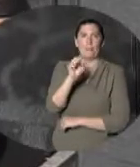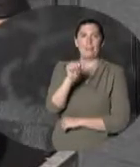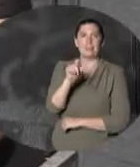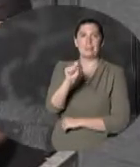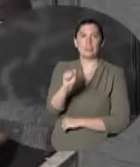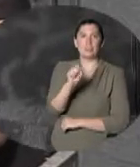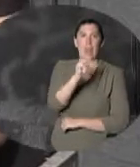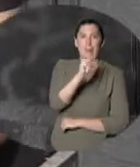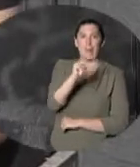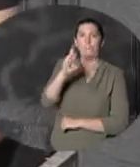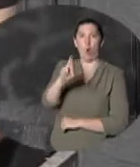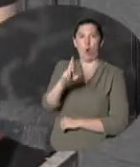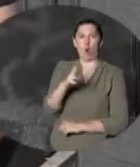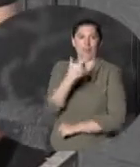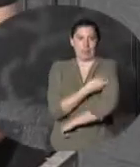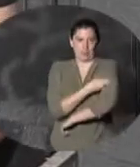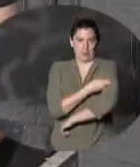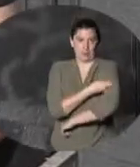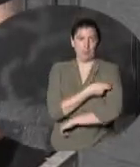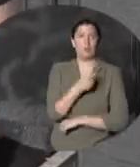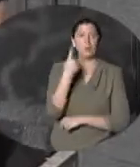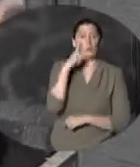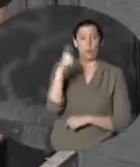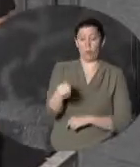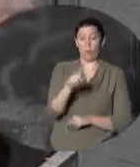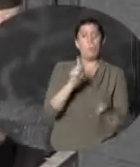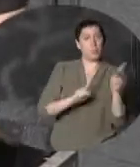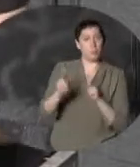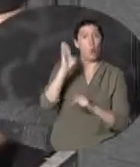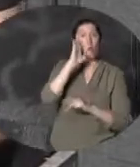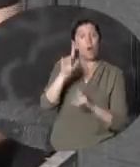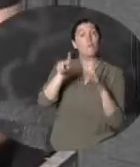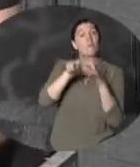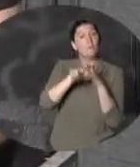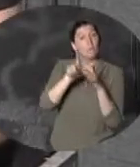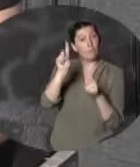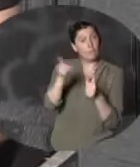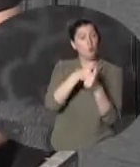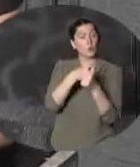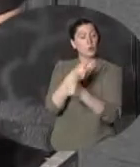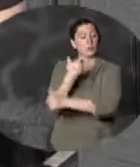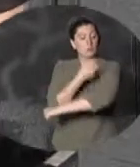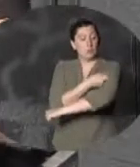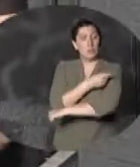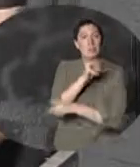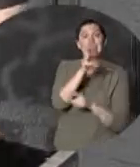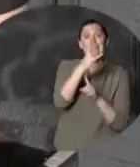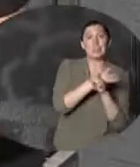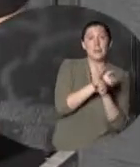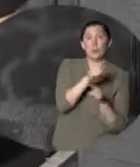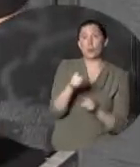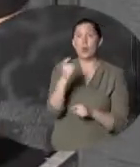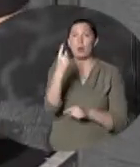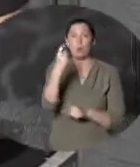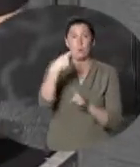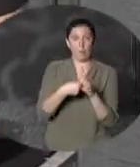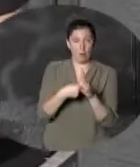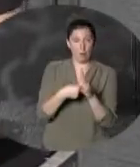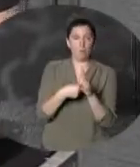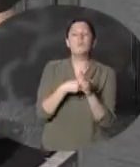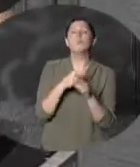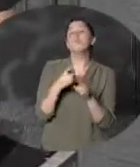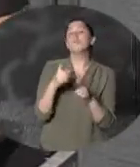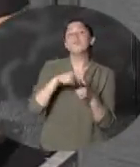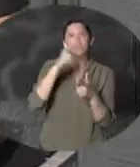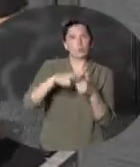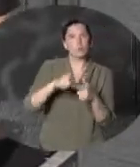MMR vaccine. And for those people, they would get that first dose between 6 and 11 months and then continue on the traditional trend,